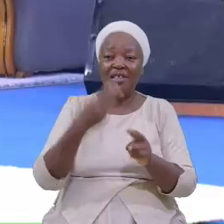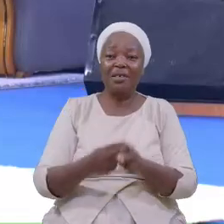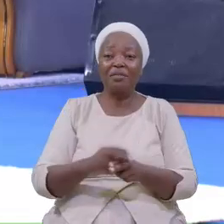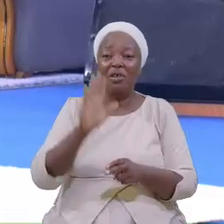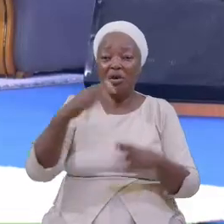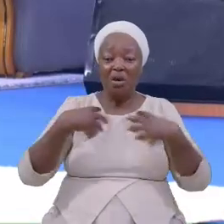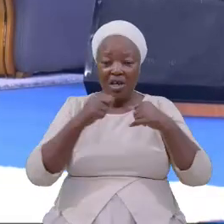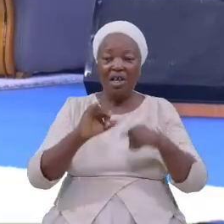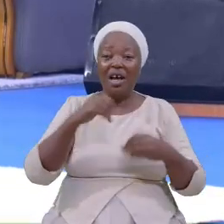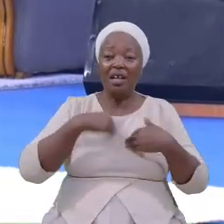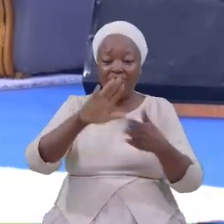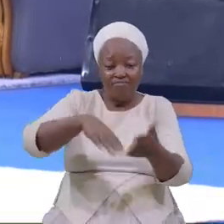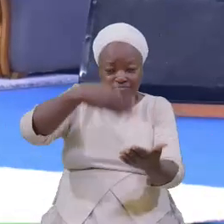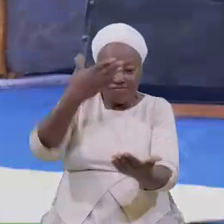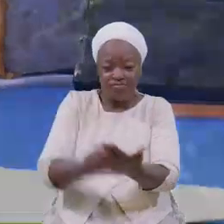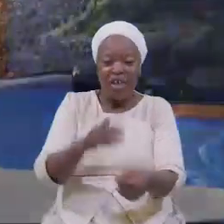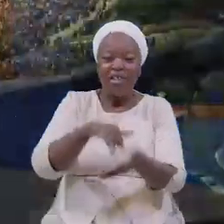Healing has arrived.